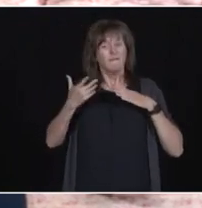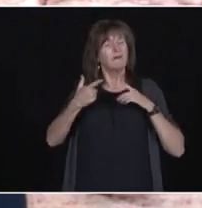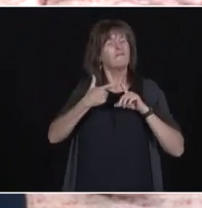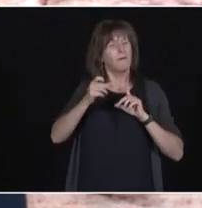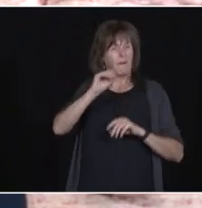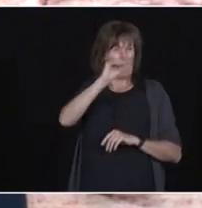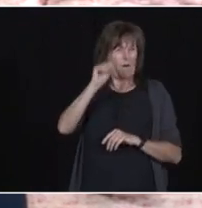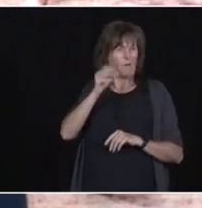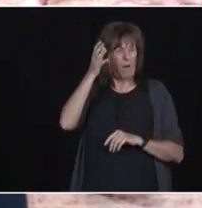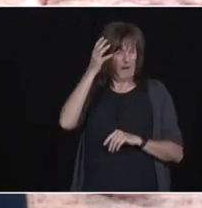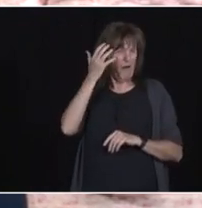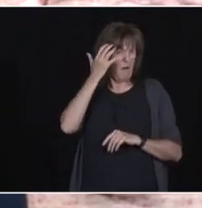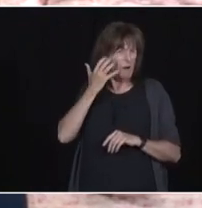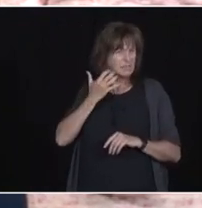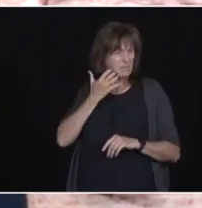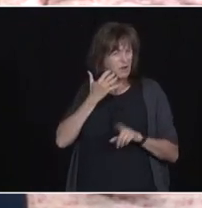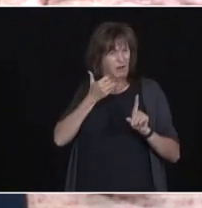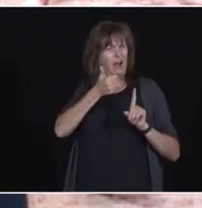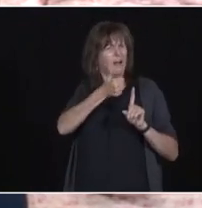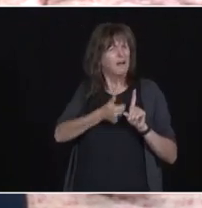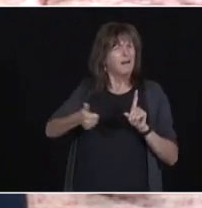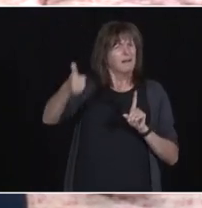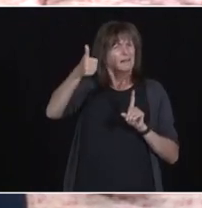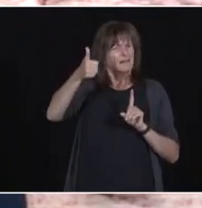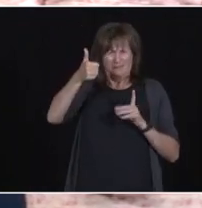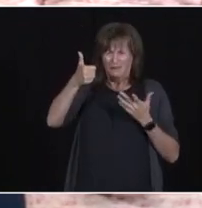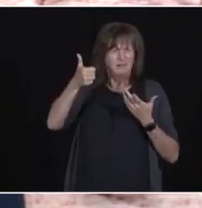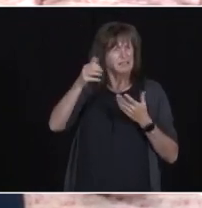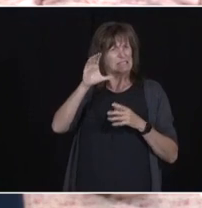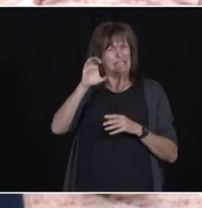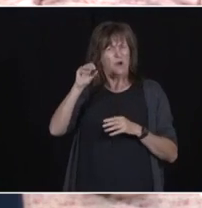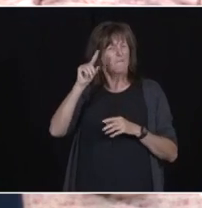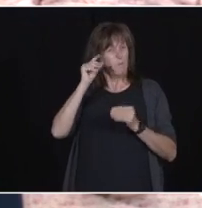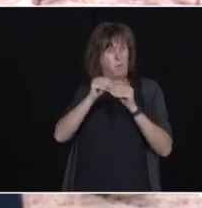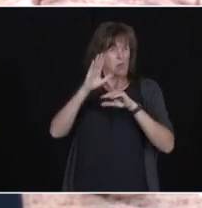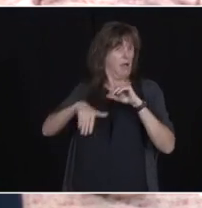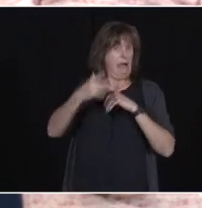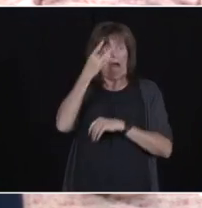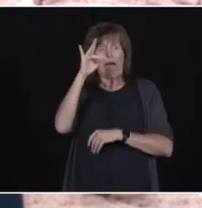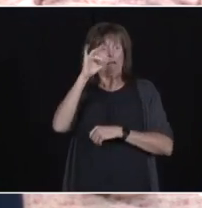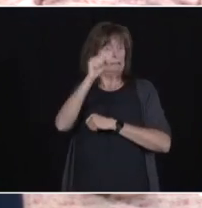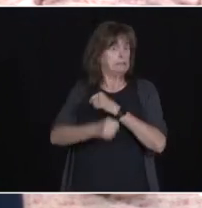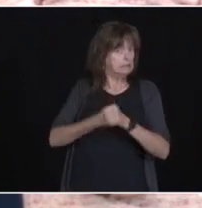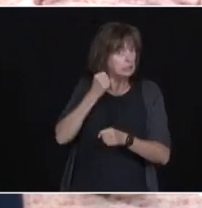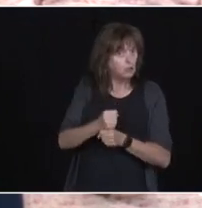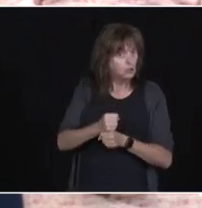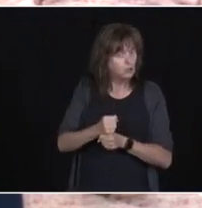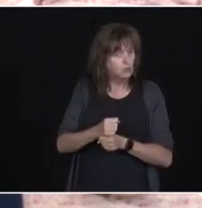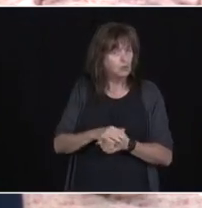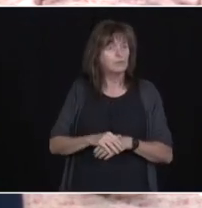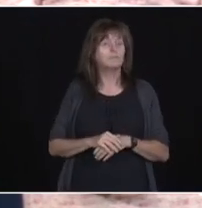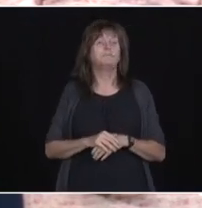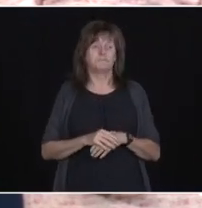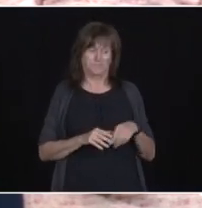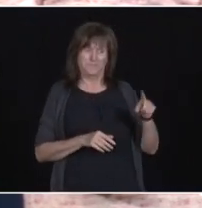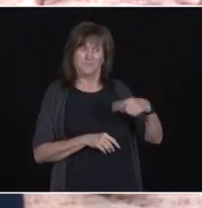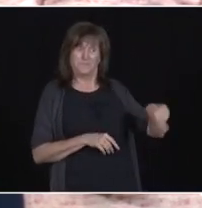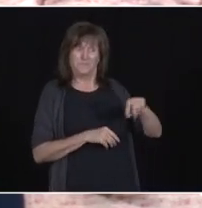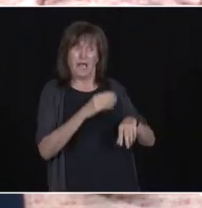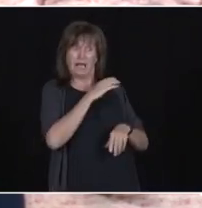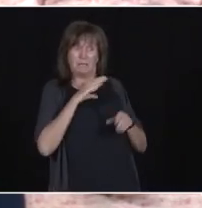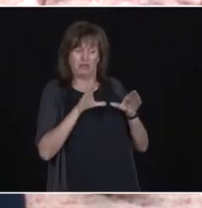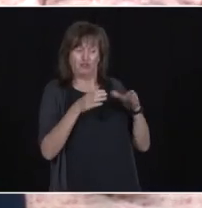The commissioners have the power to conduct hearings and deputations and summon any person to give evidence and